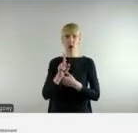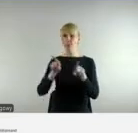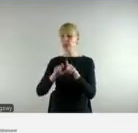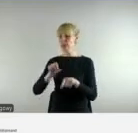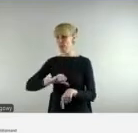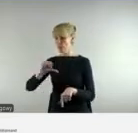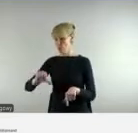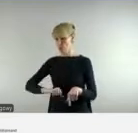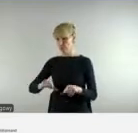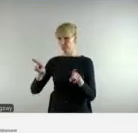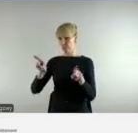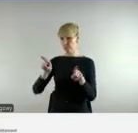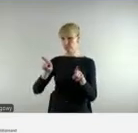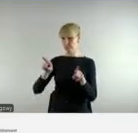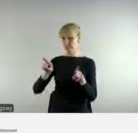The